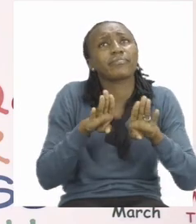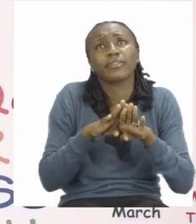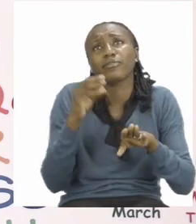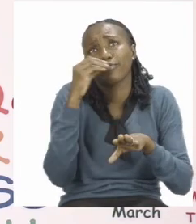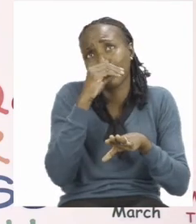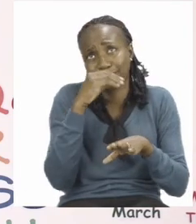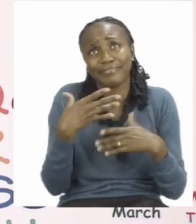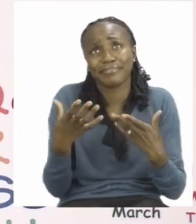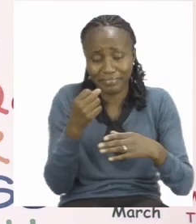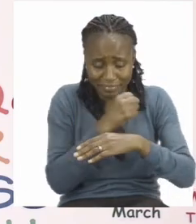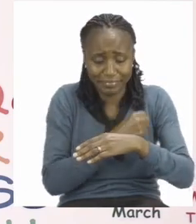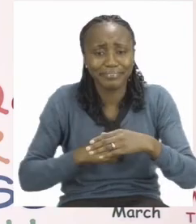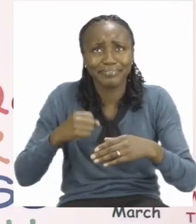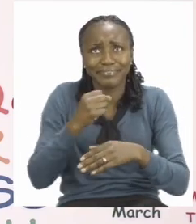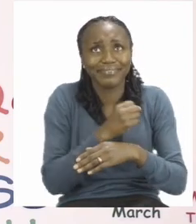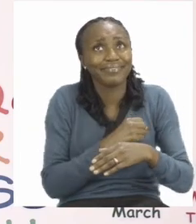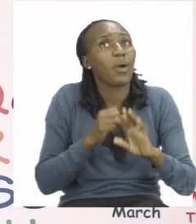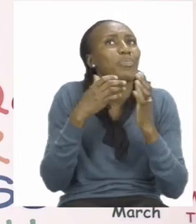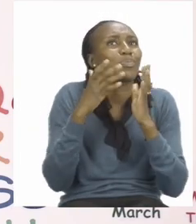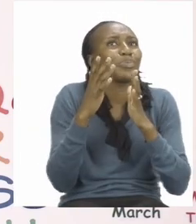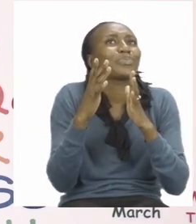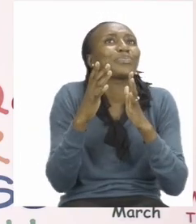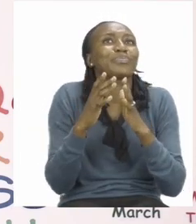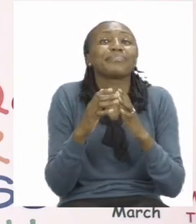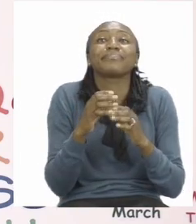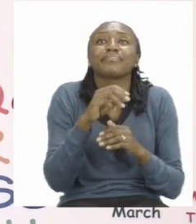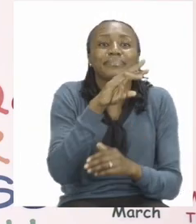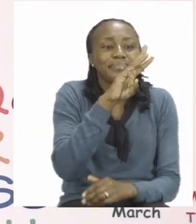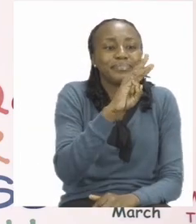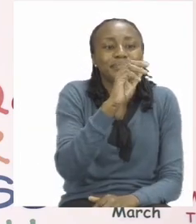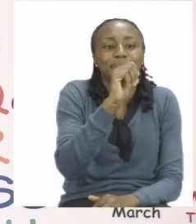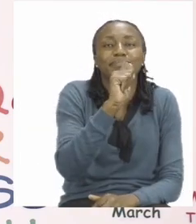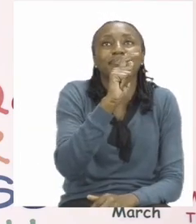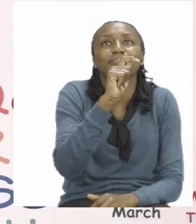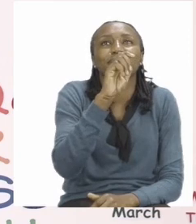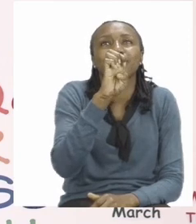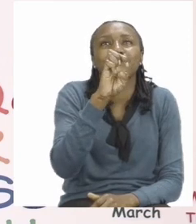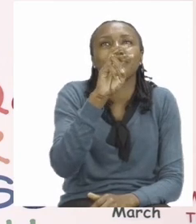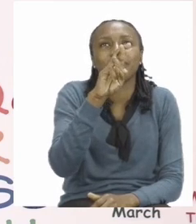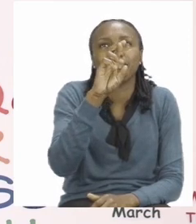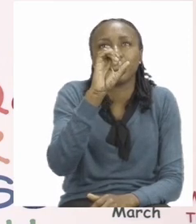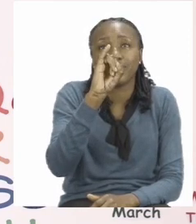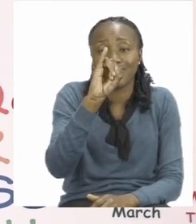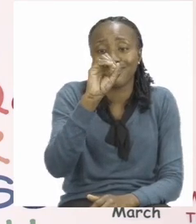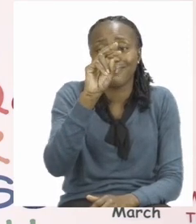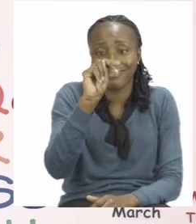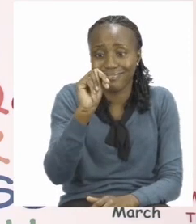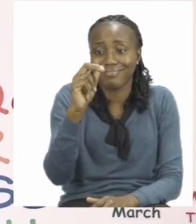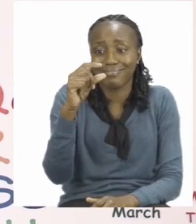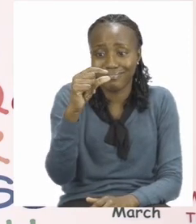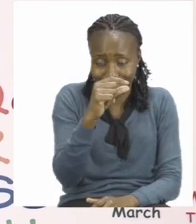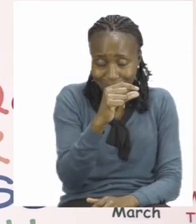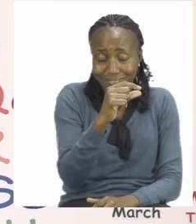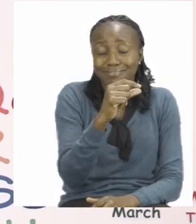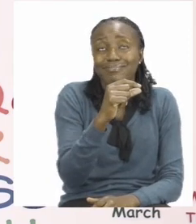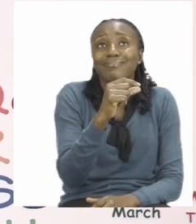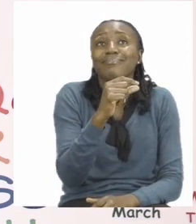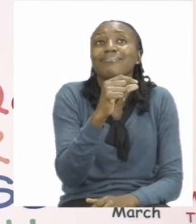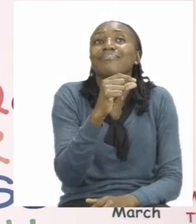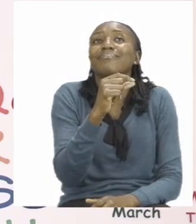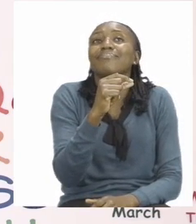cooking. Well done. Then the next one is watering. Everyone, let's